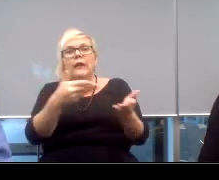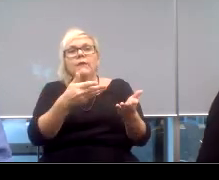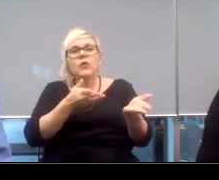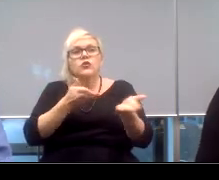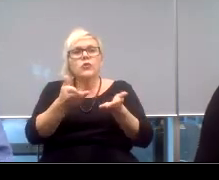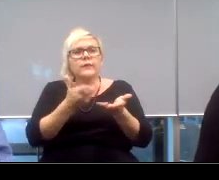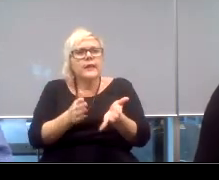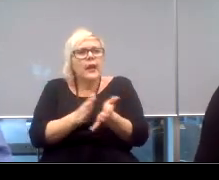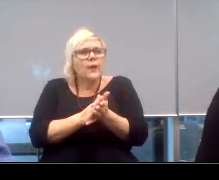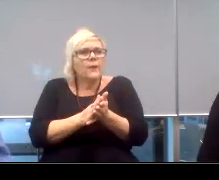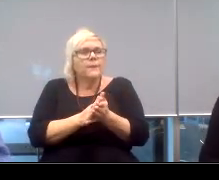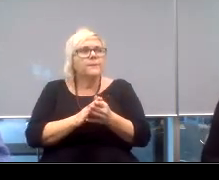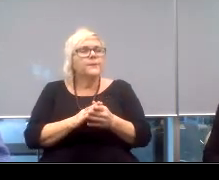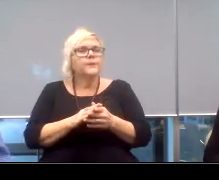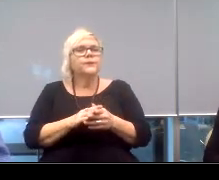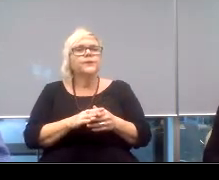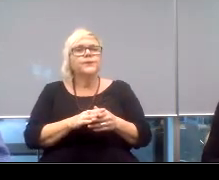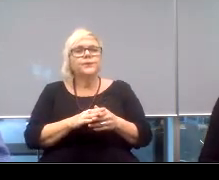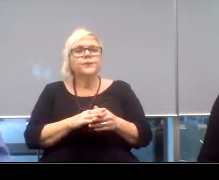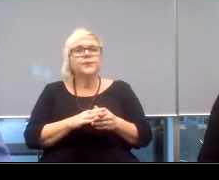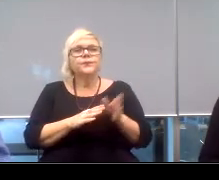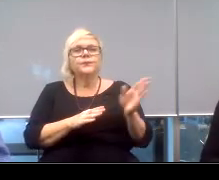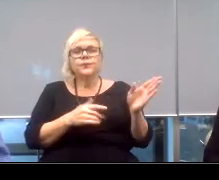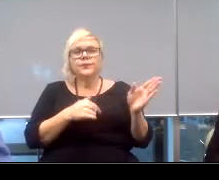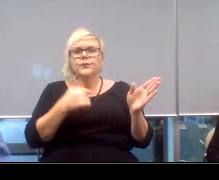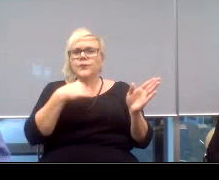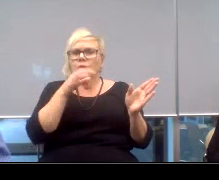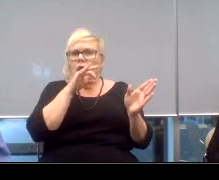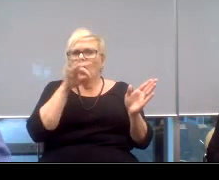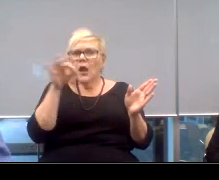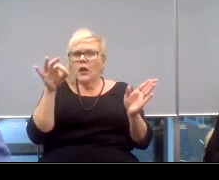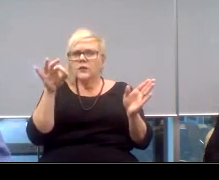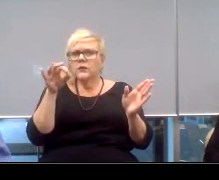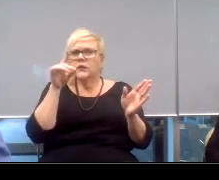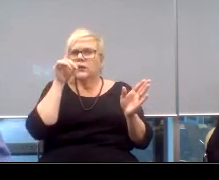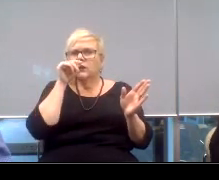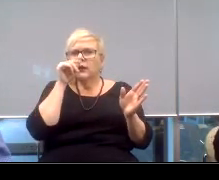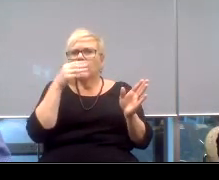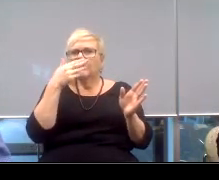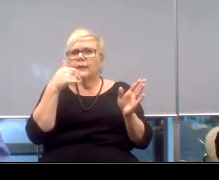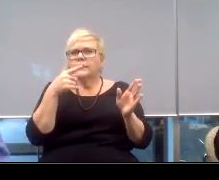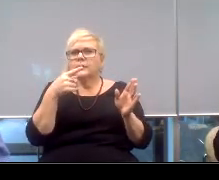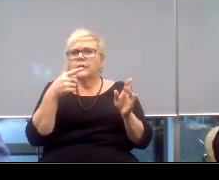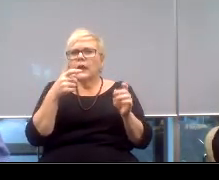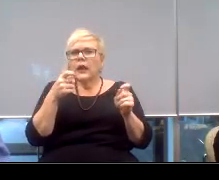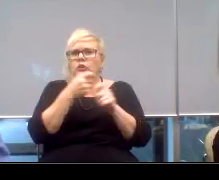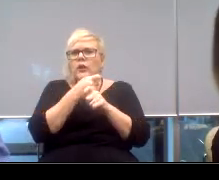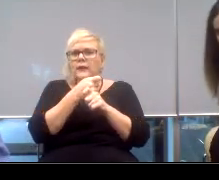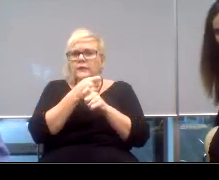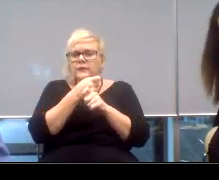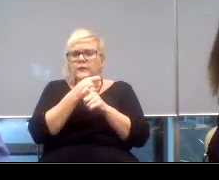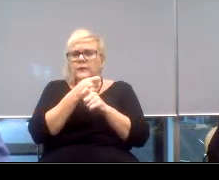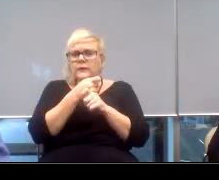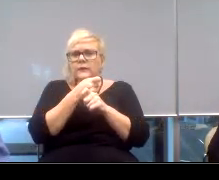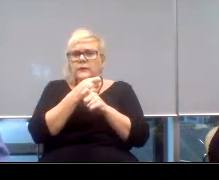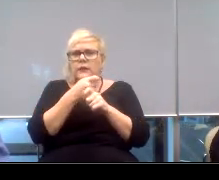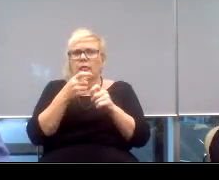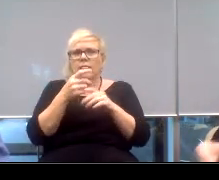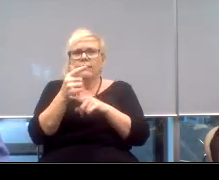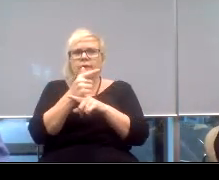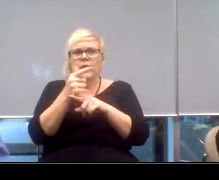Lloyd, I'm just going to ask my colleague Liz to do a bit of an adjustment on the positioning of the